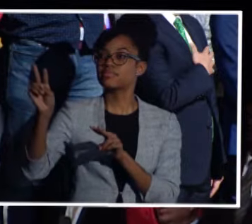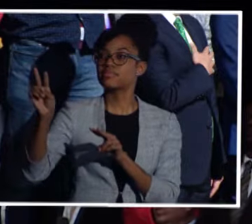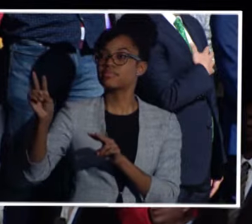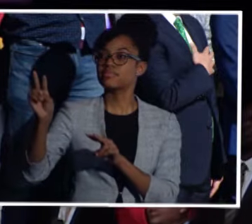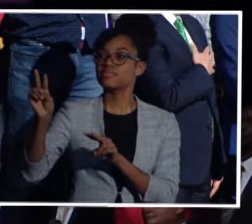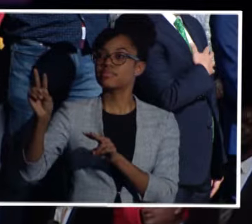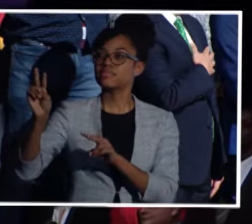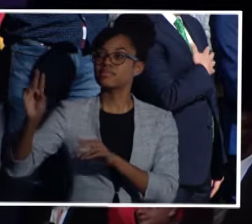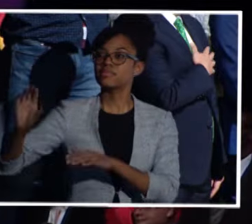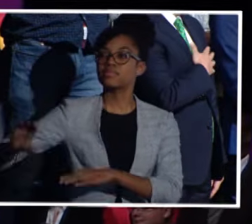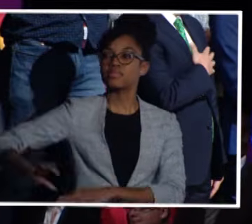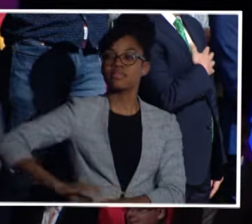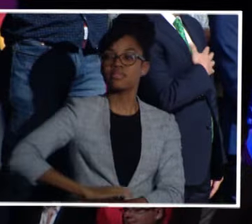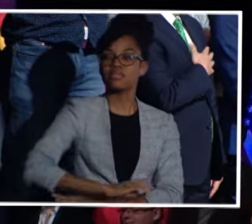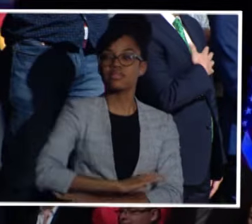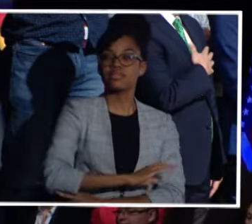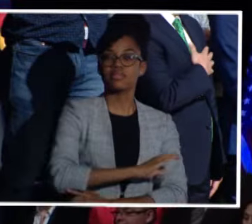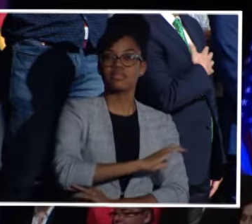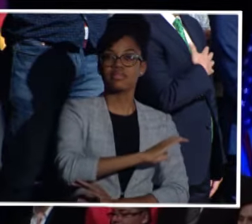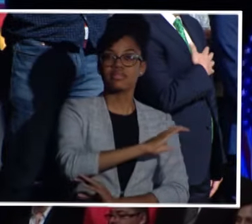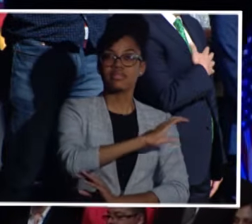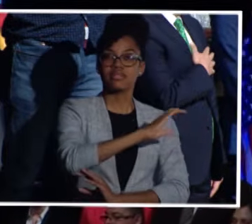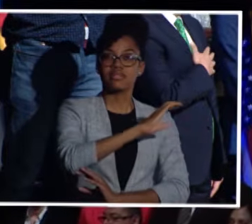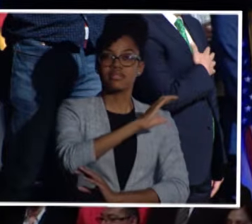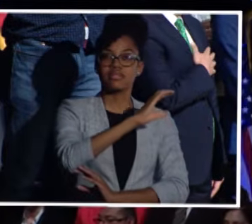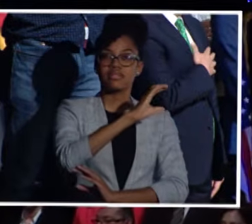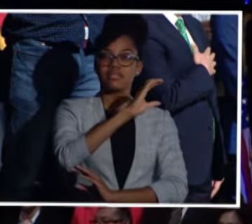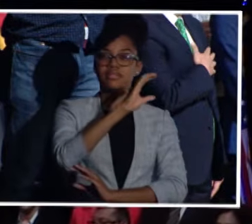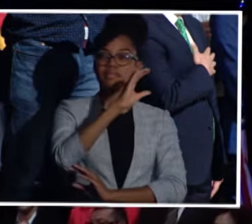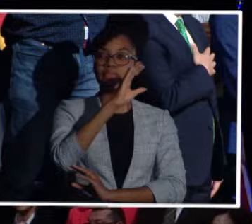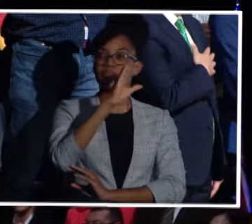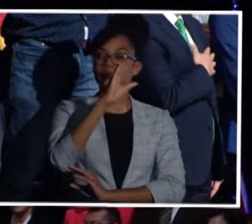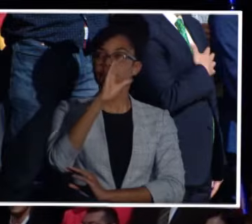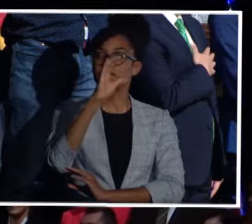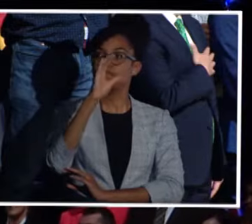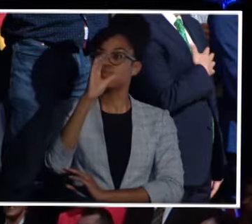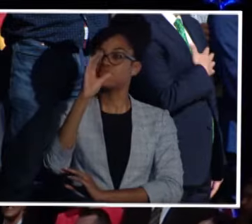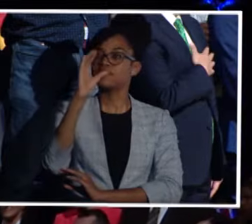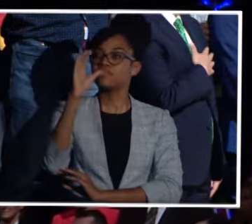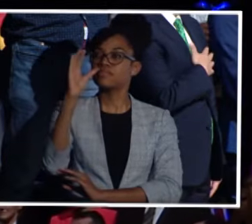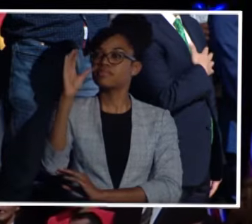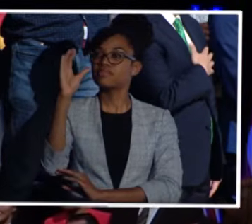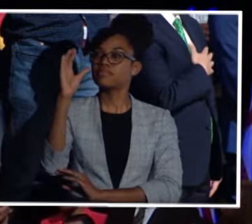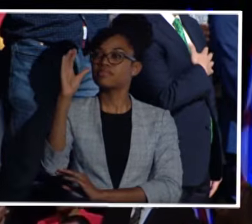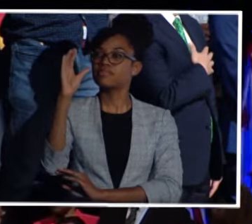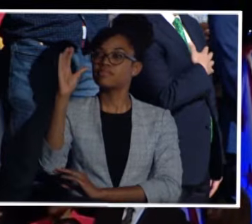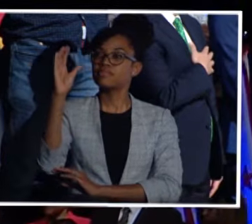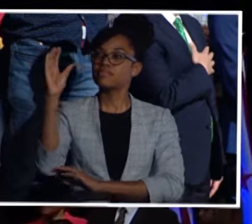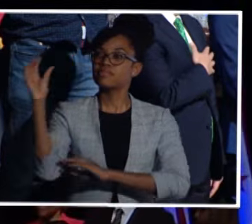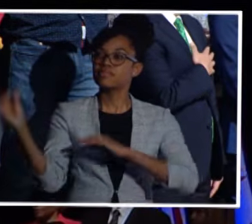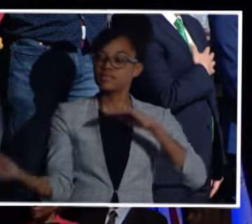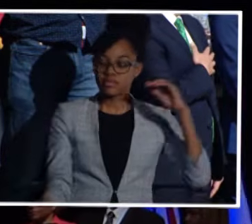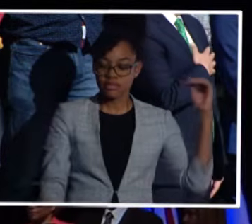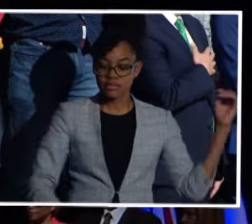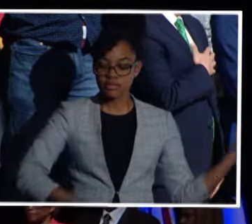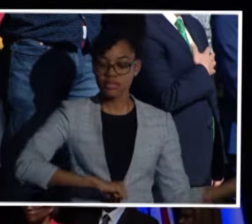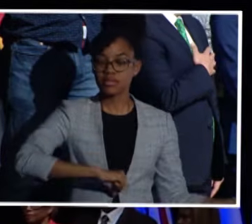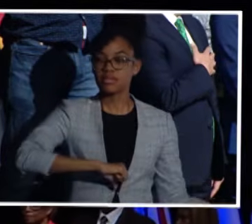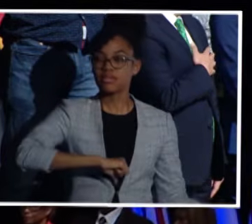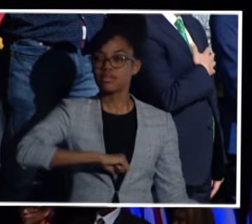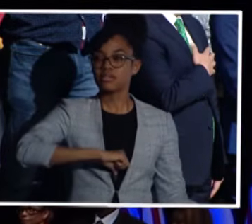see by the dawn's early light what